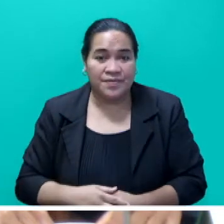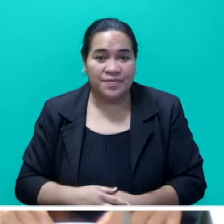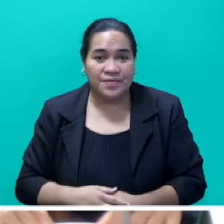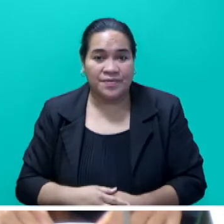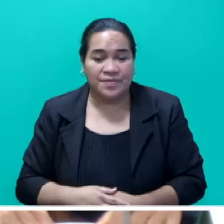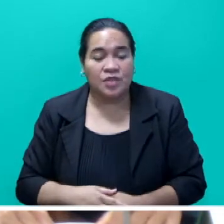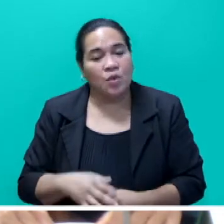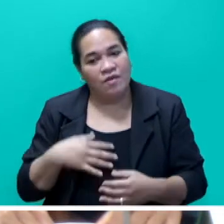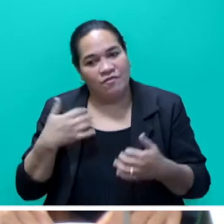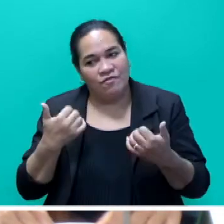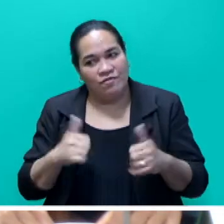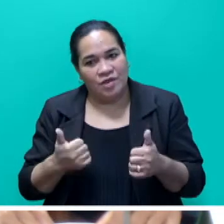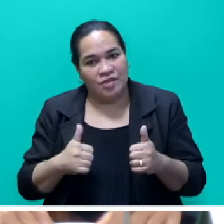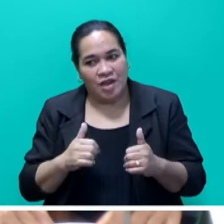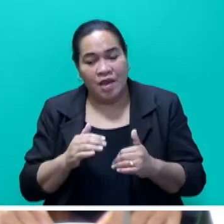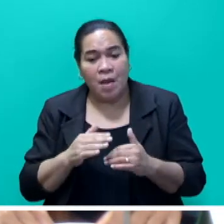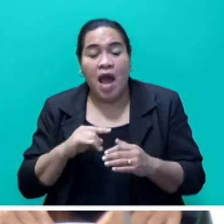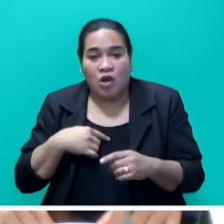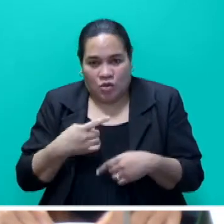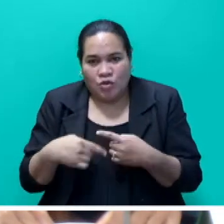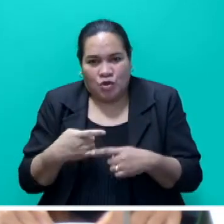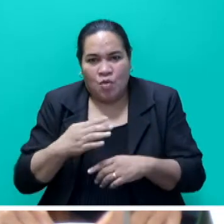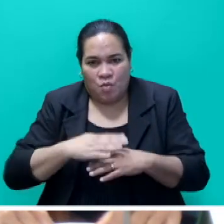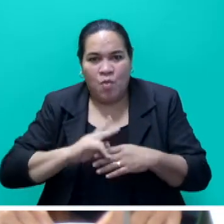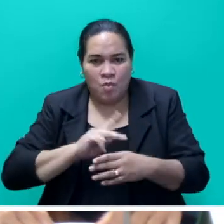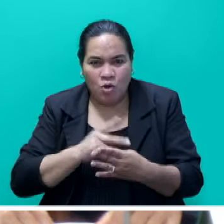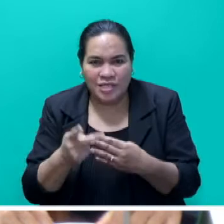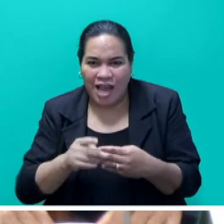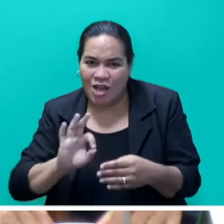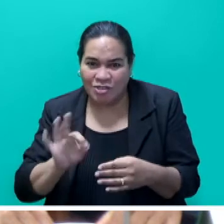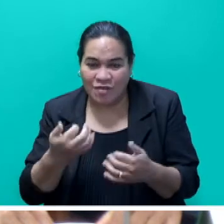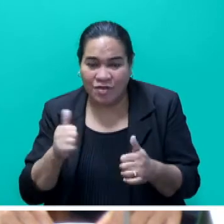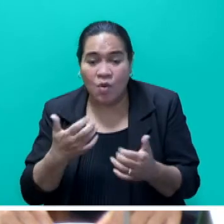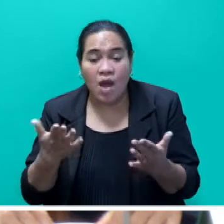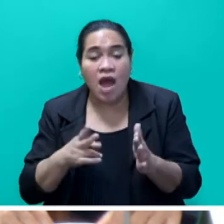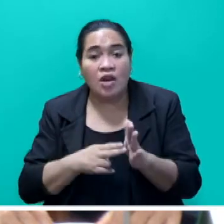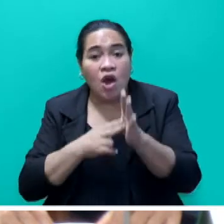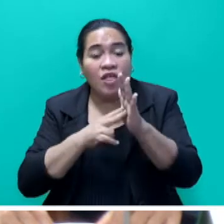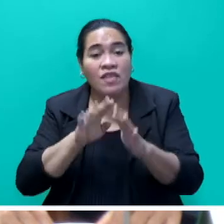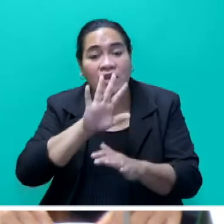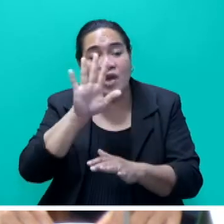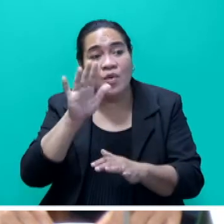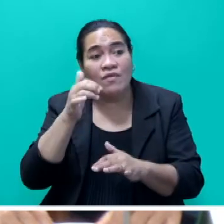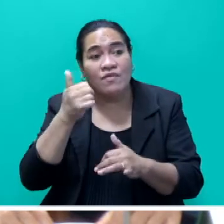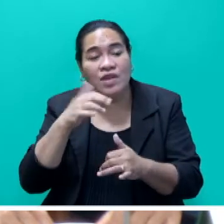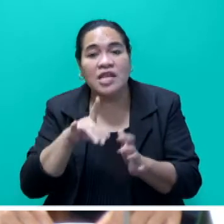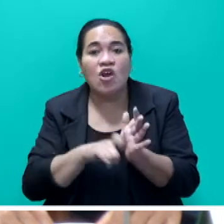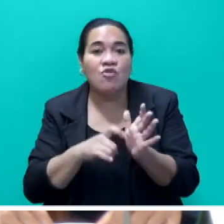we completed at the ongoing projects we have now is the Northern Division we completed at Ravi